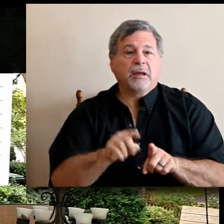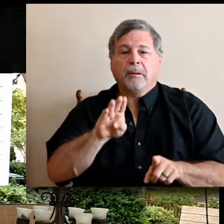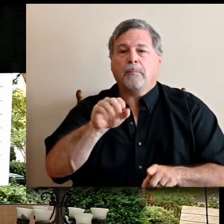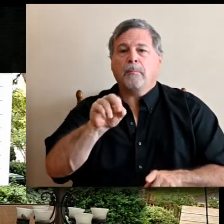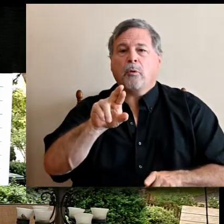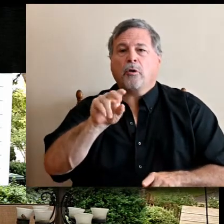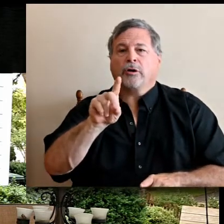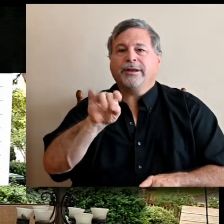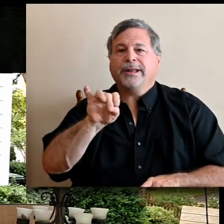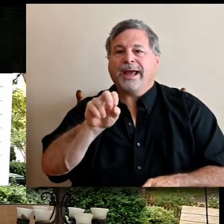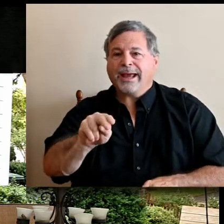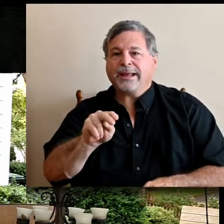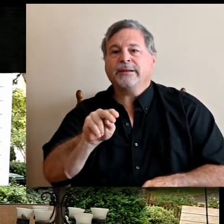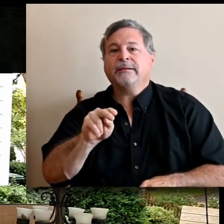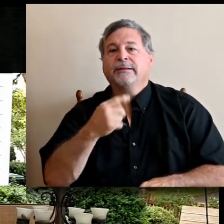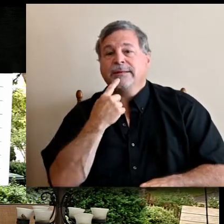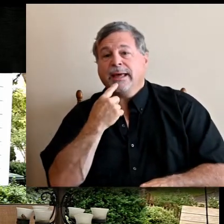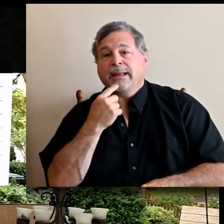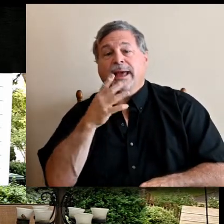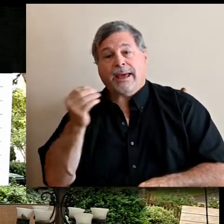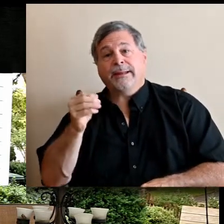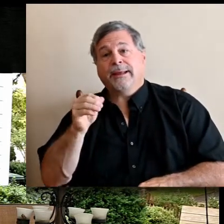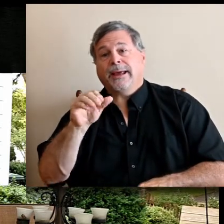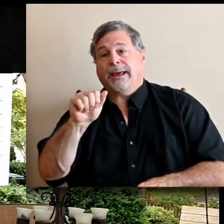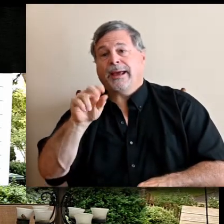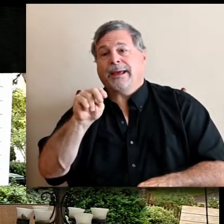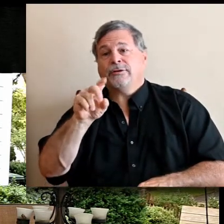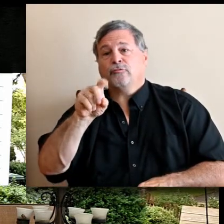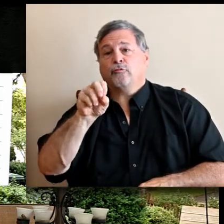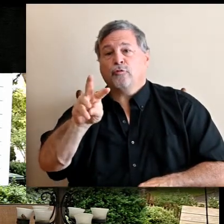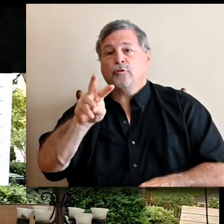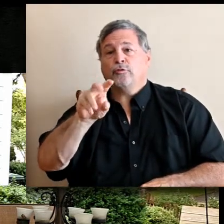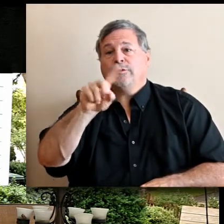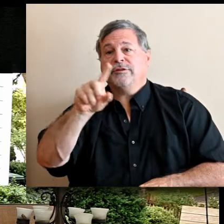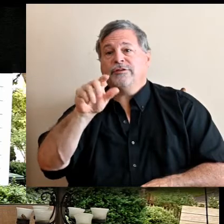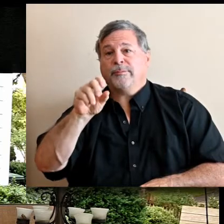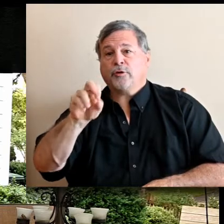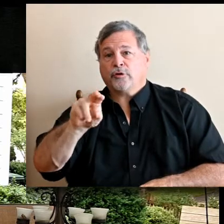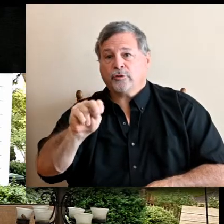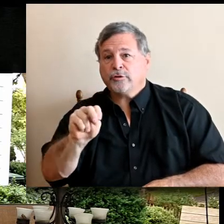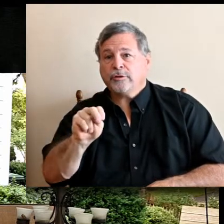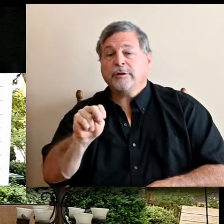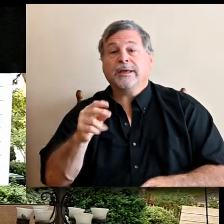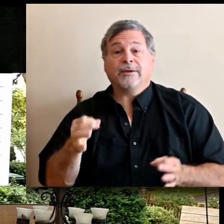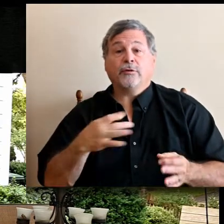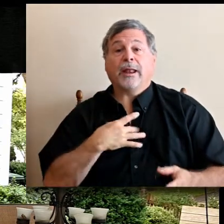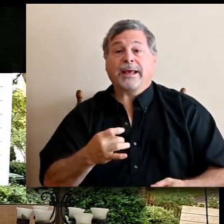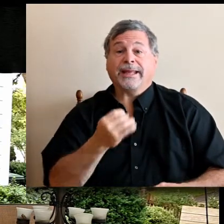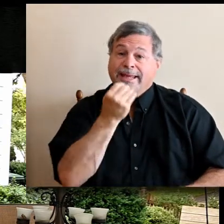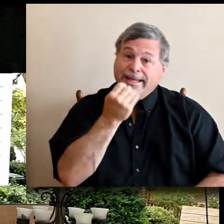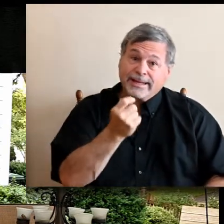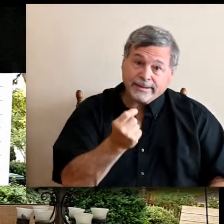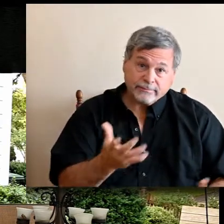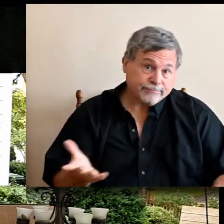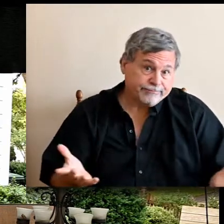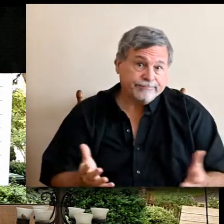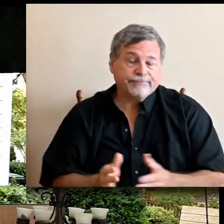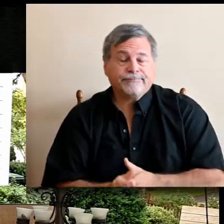as Bourdain has said and Andrew Zimmer, if you like it, eat it. So